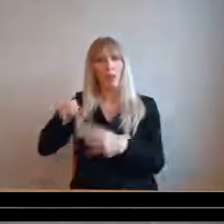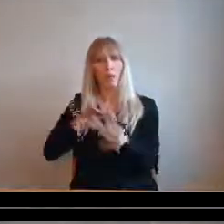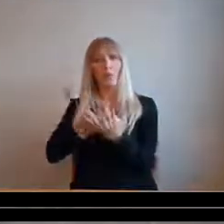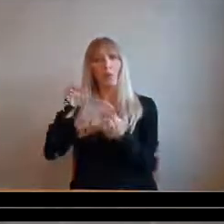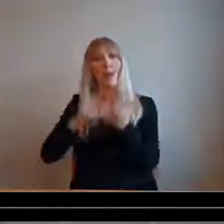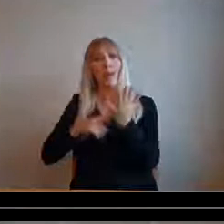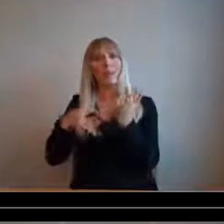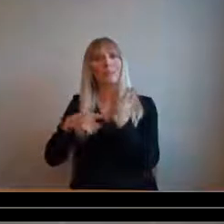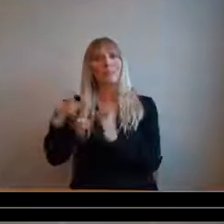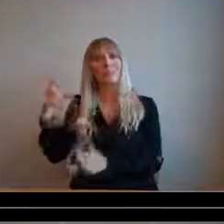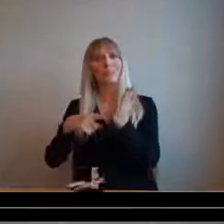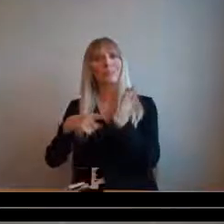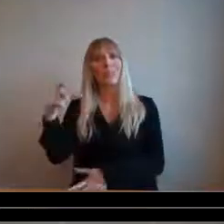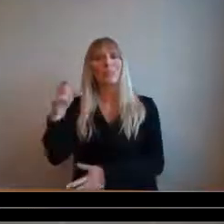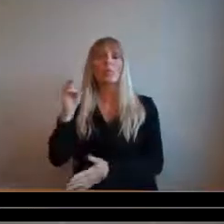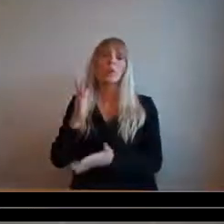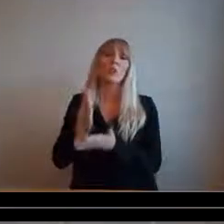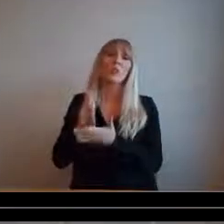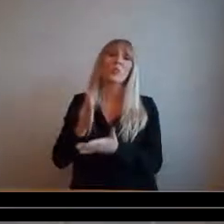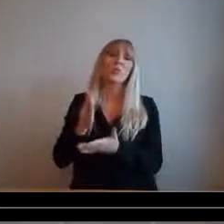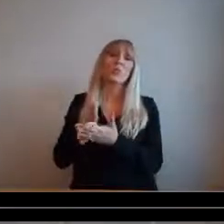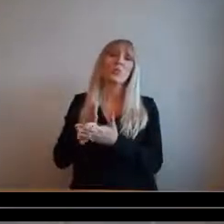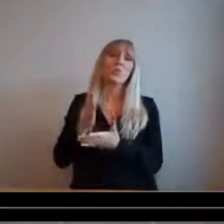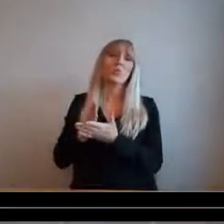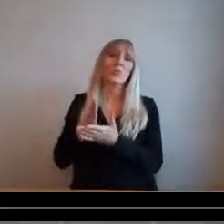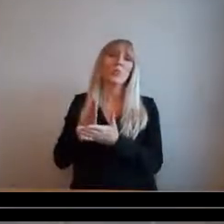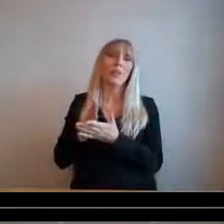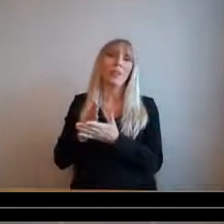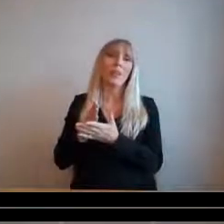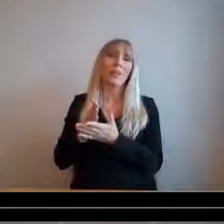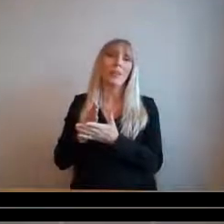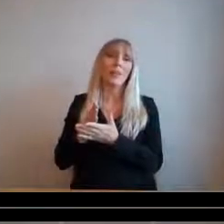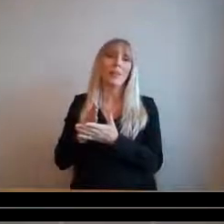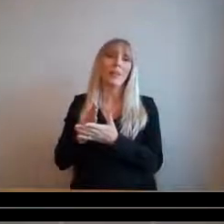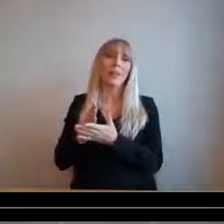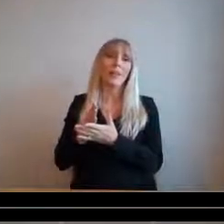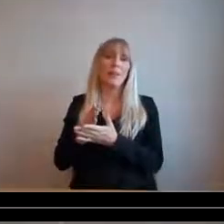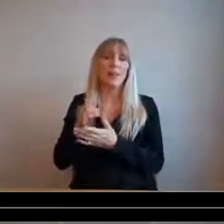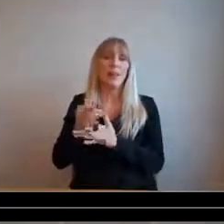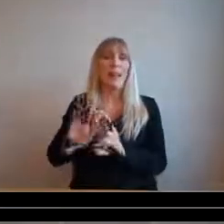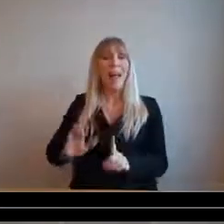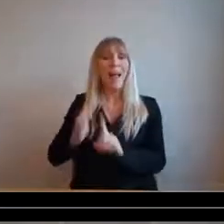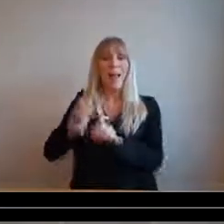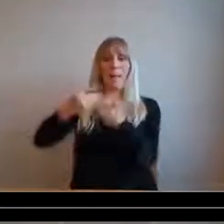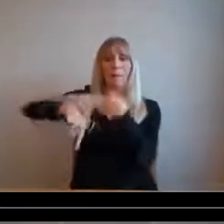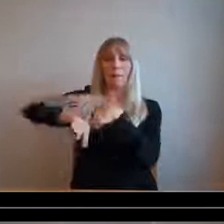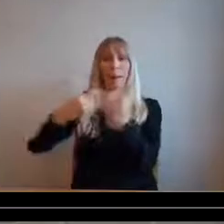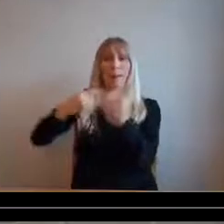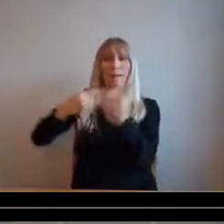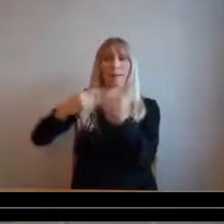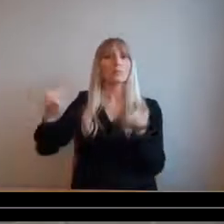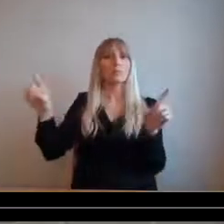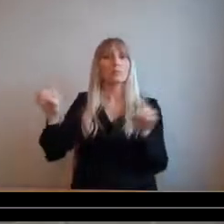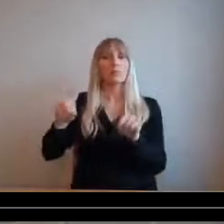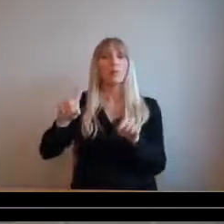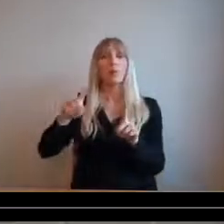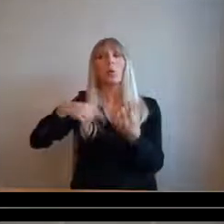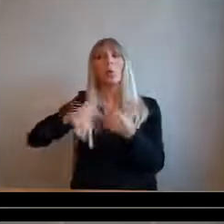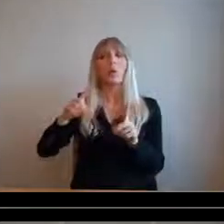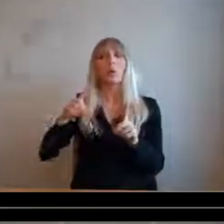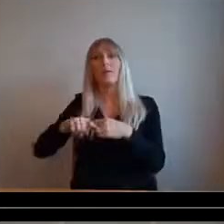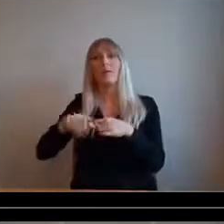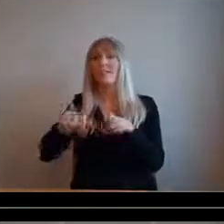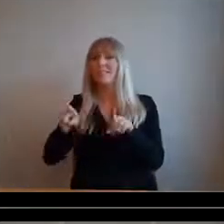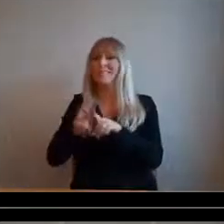charging regime will replicate the approach that's applied at Dartford. I mean, the intention is that, will have the